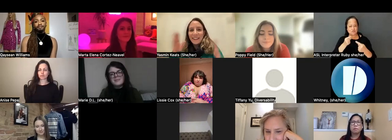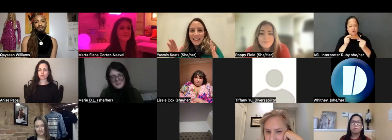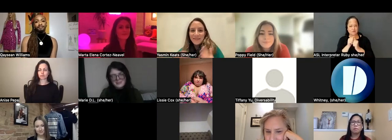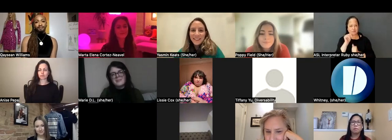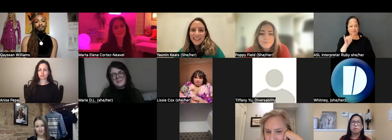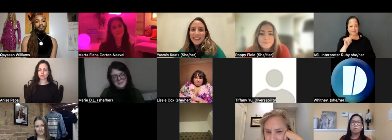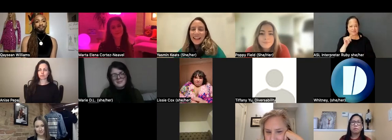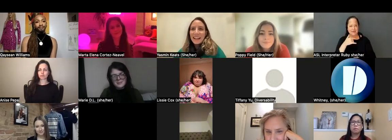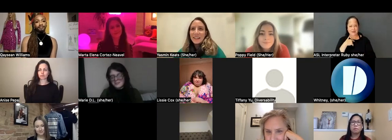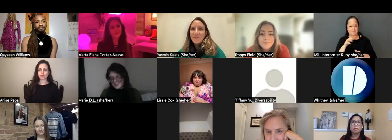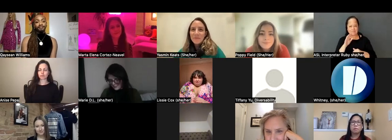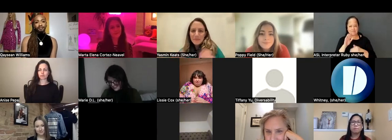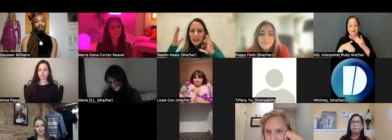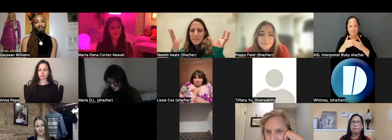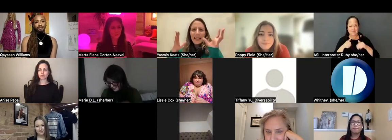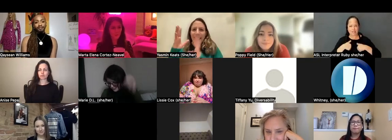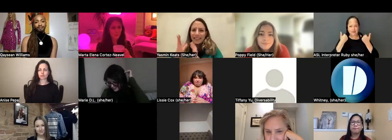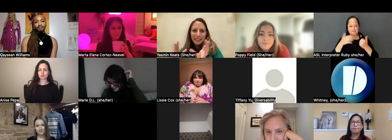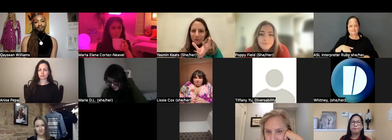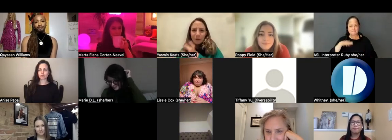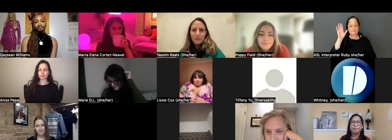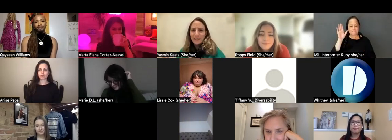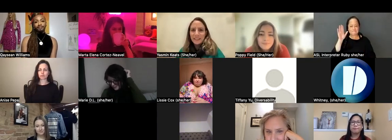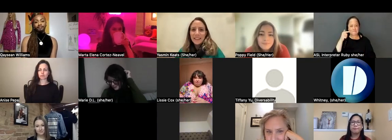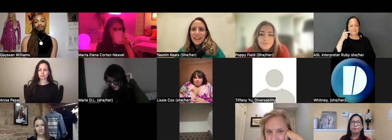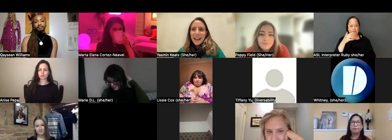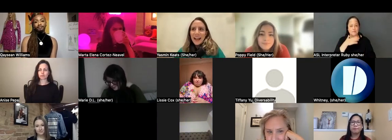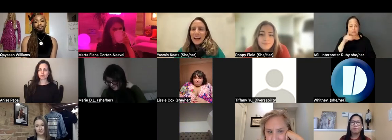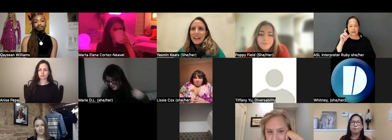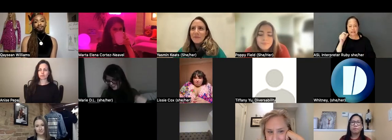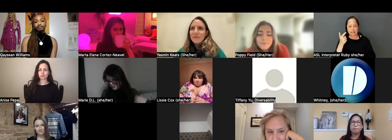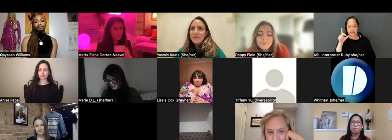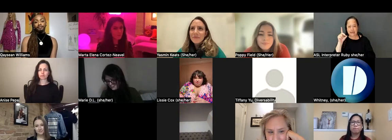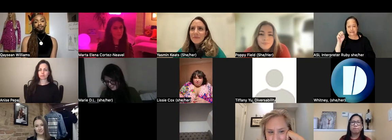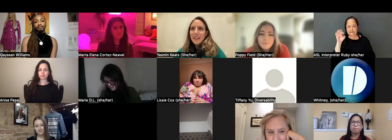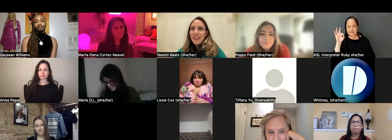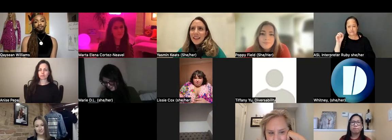my whole life. My legs deformed, and